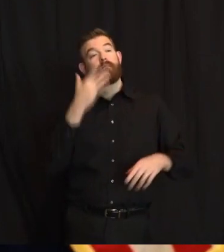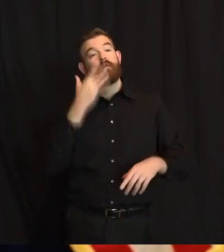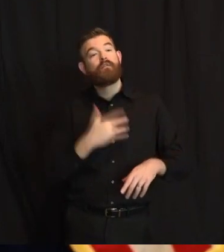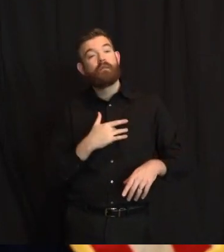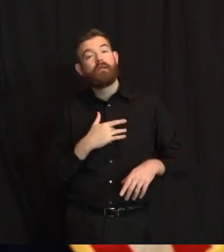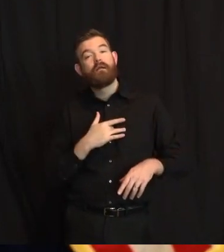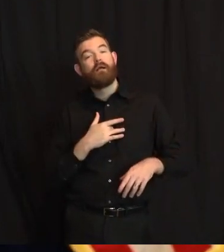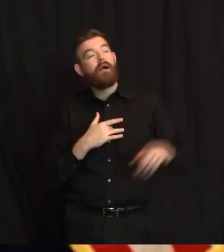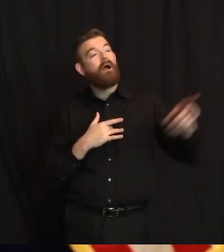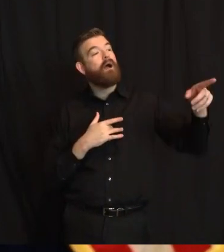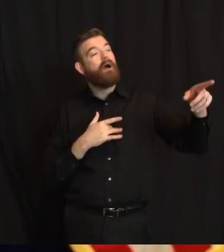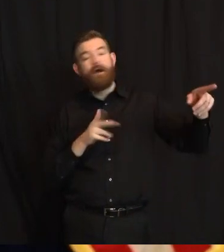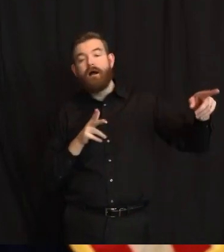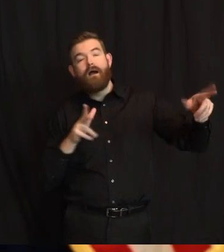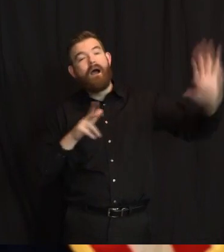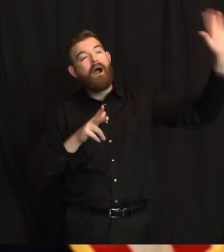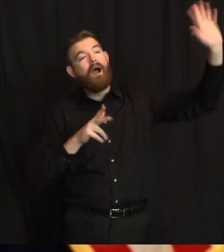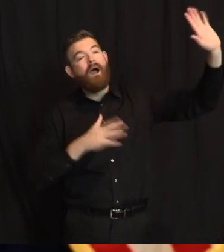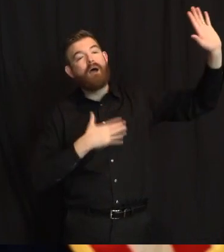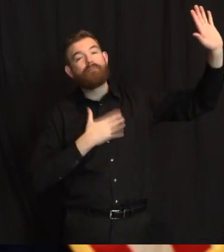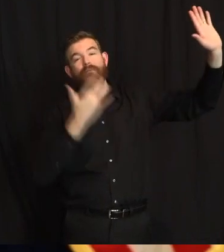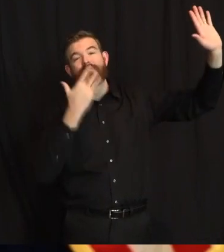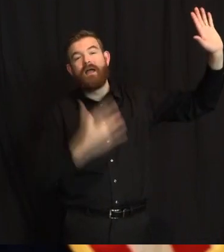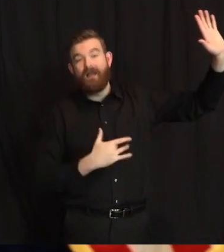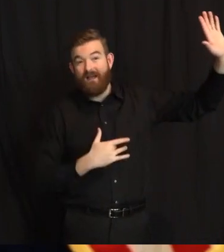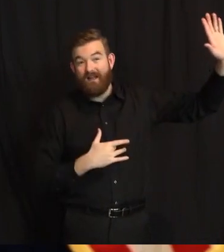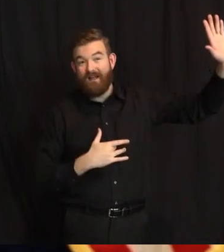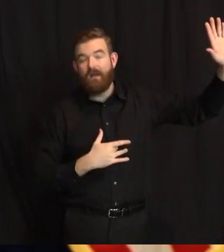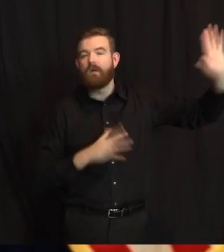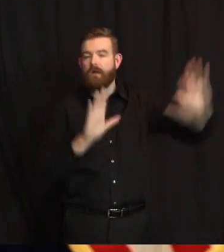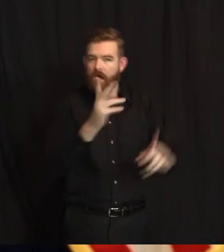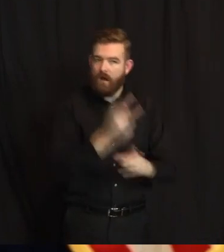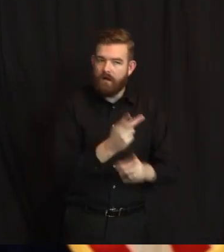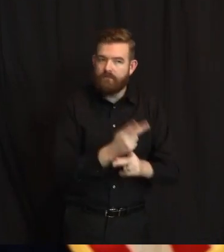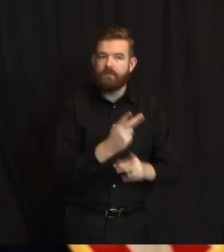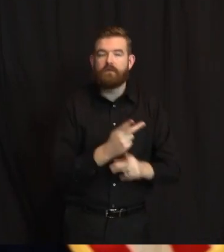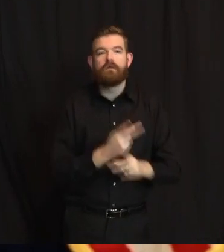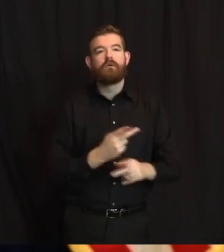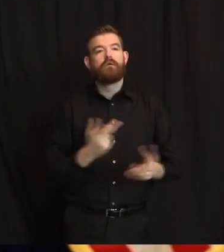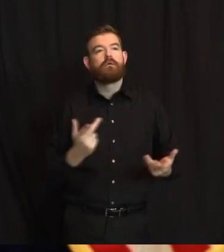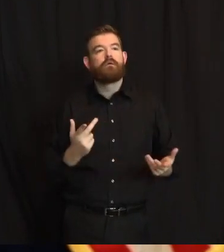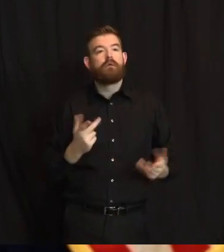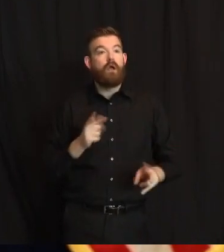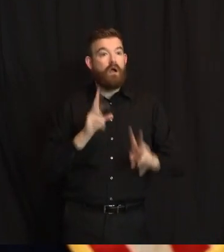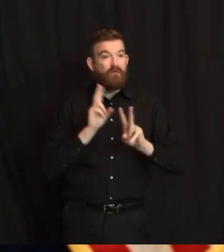funerals. The firefighter who passed in Passaic,